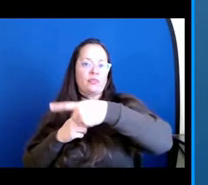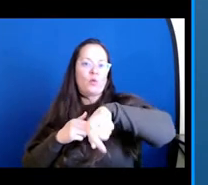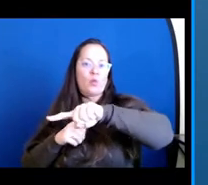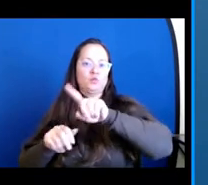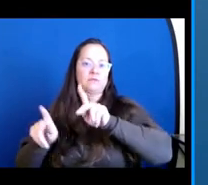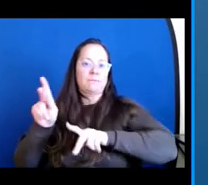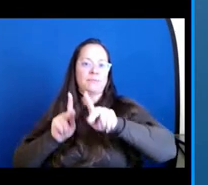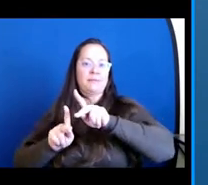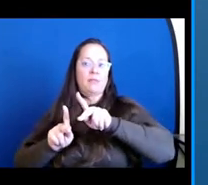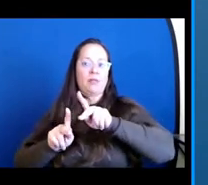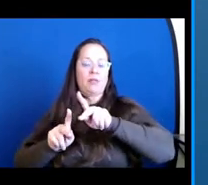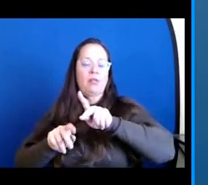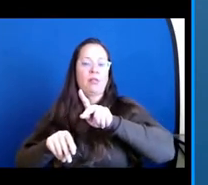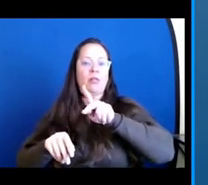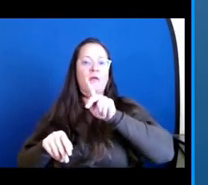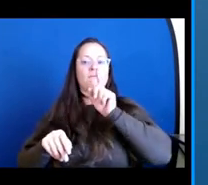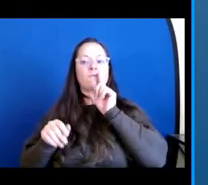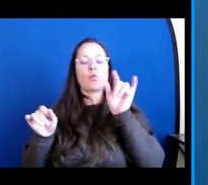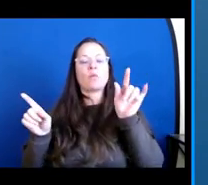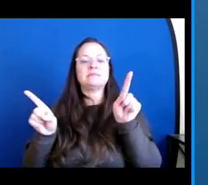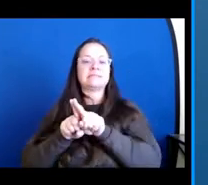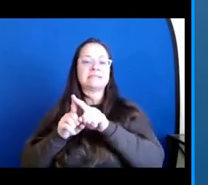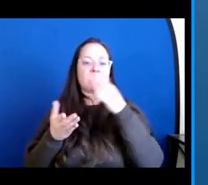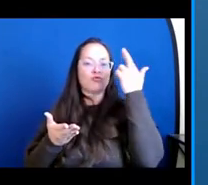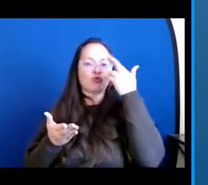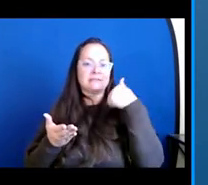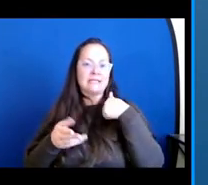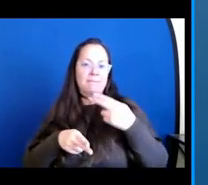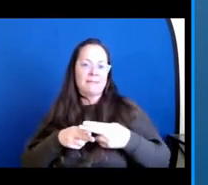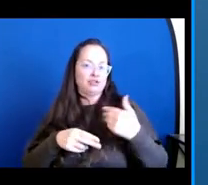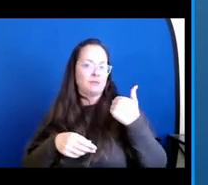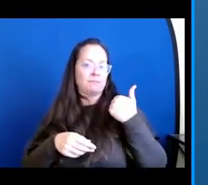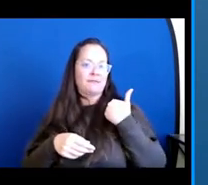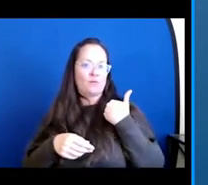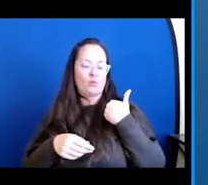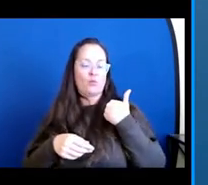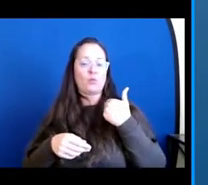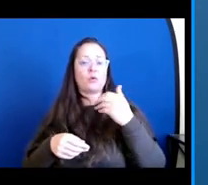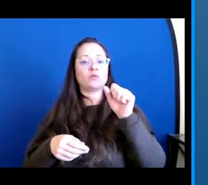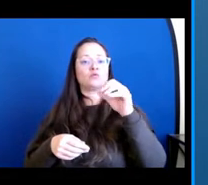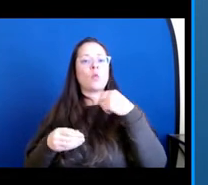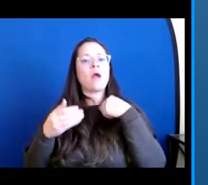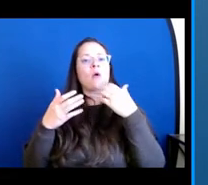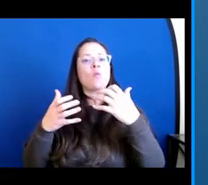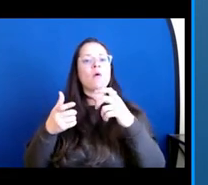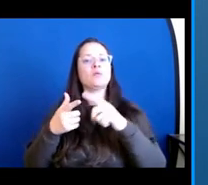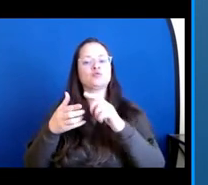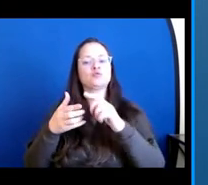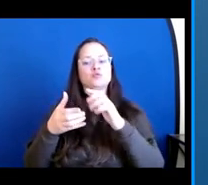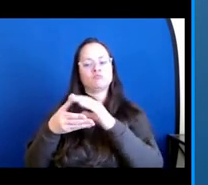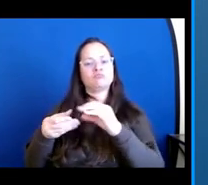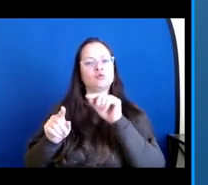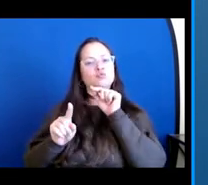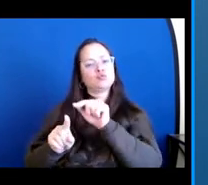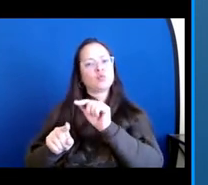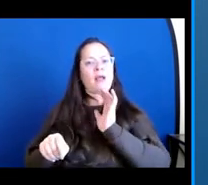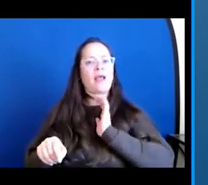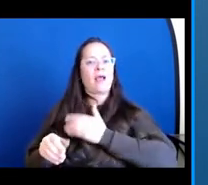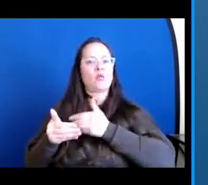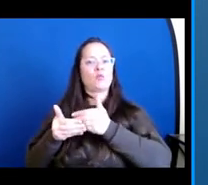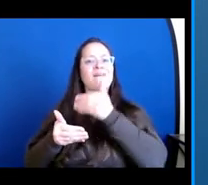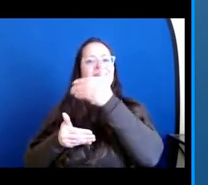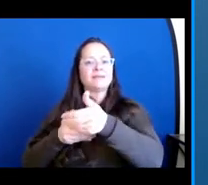reasons um I just made mention of in the beginning so I want to speak to the our next generation of